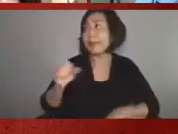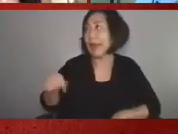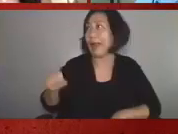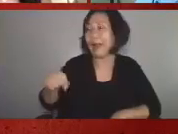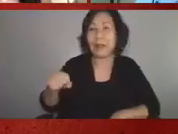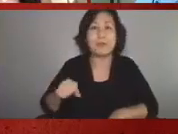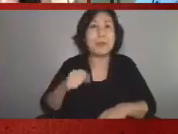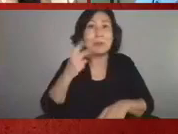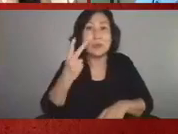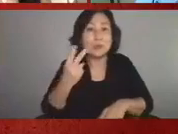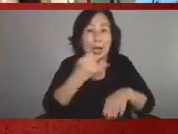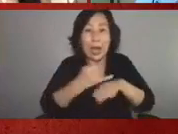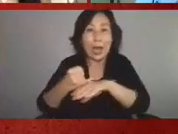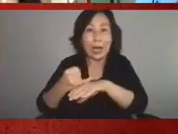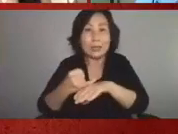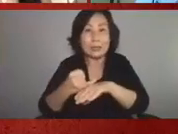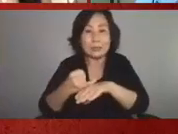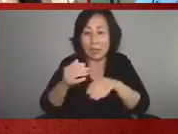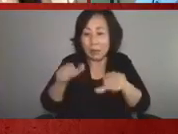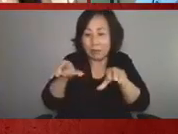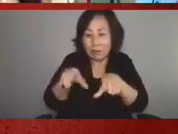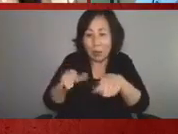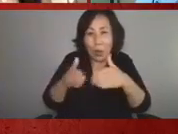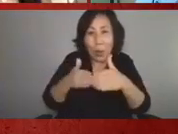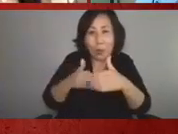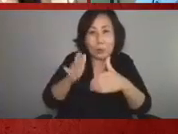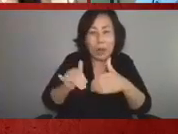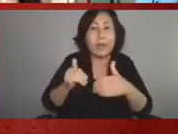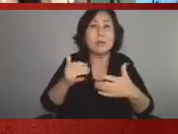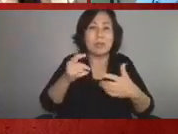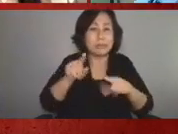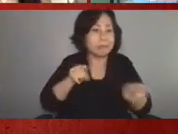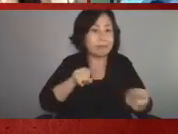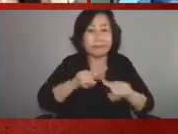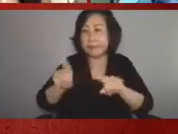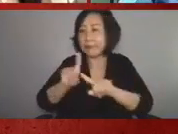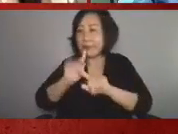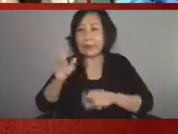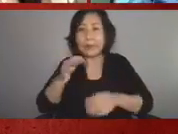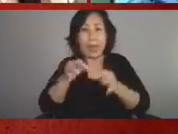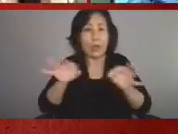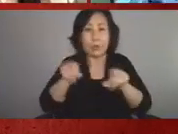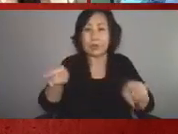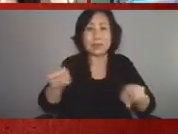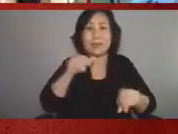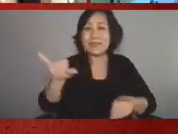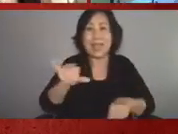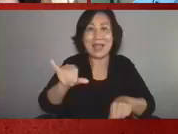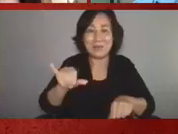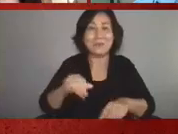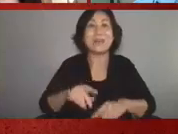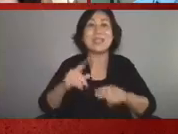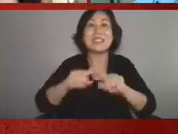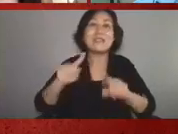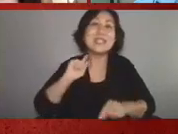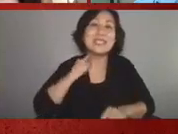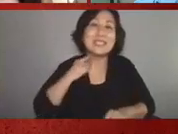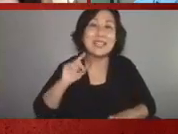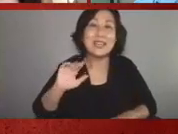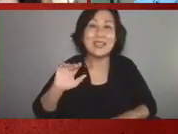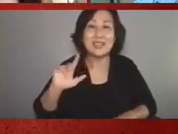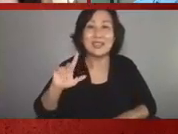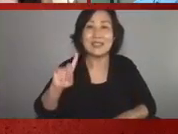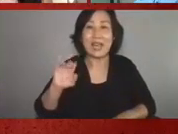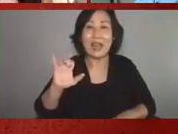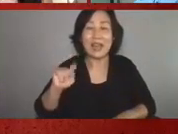just not too far away from one another, and have these totally completely different dialects and not understand each other. Yeah. This